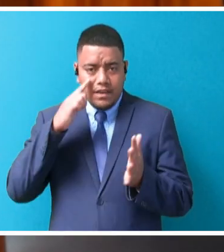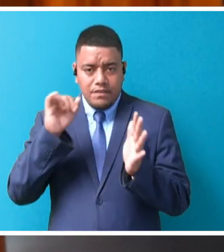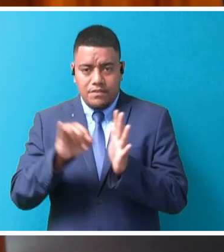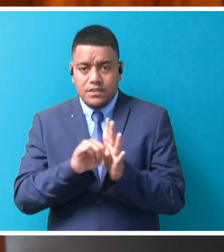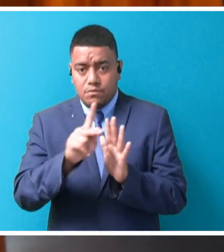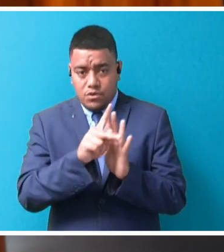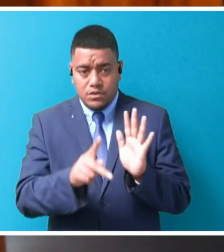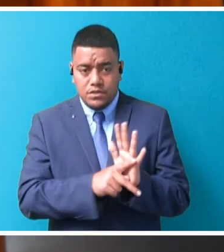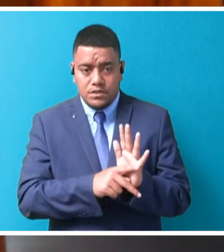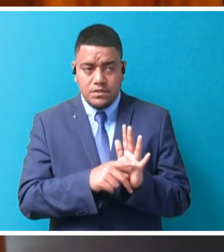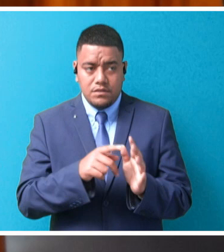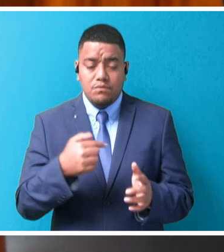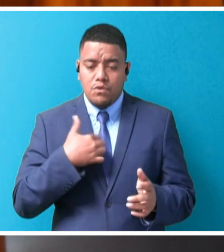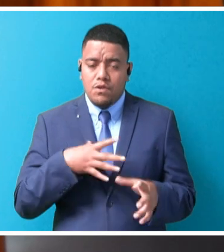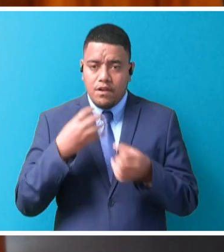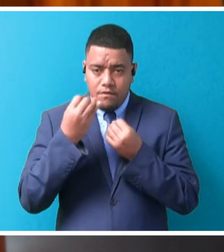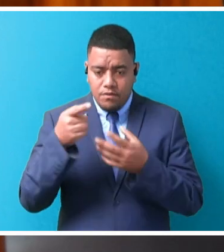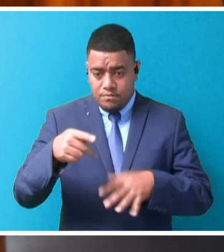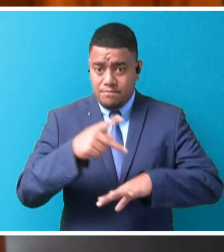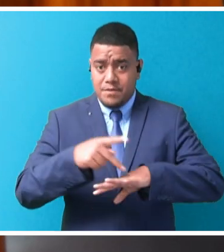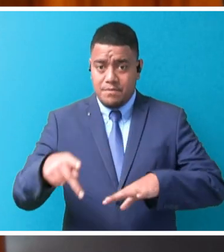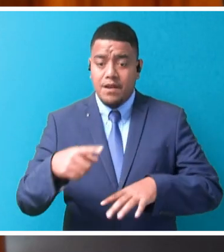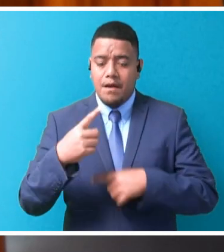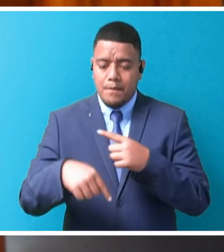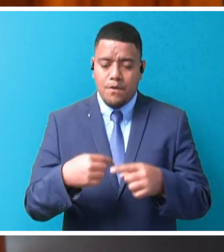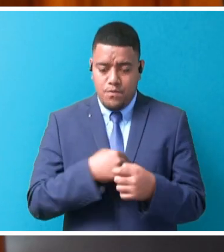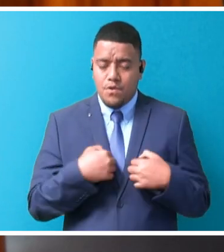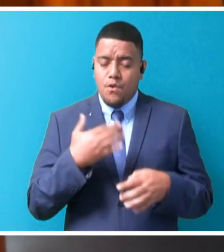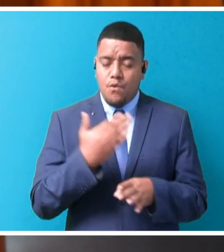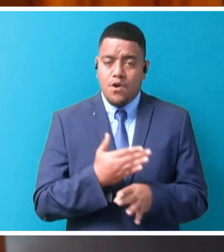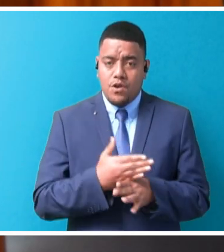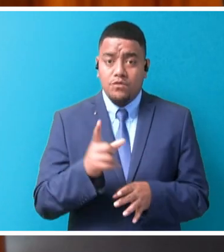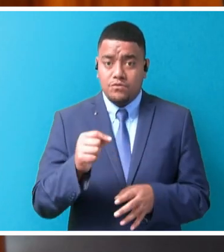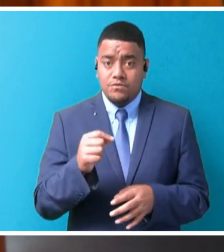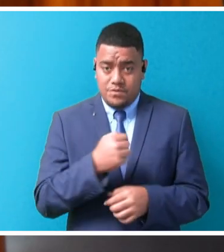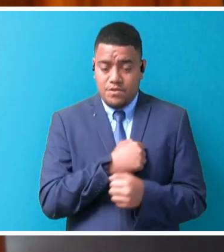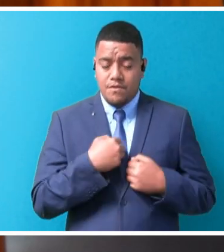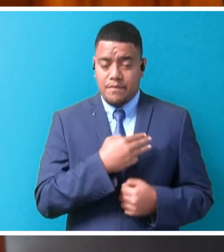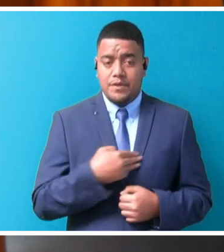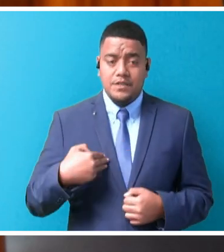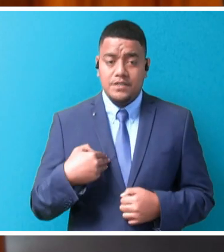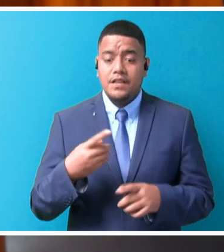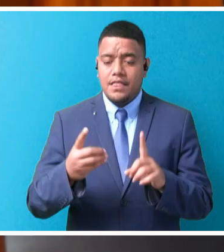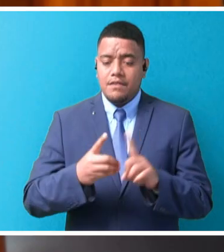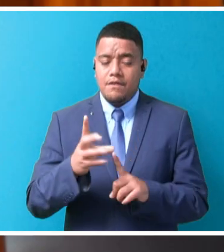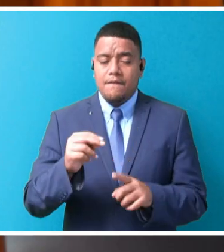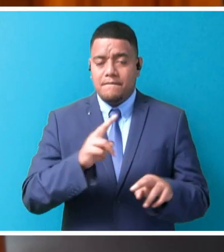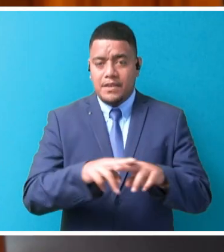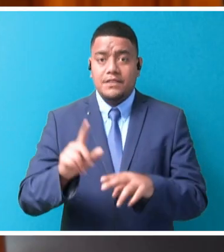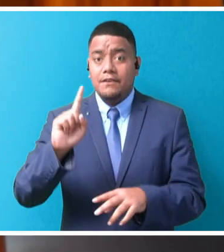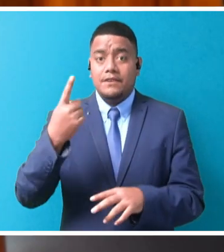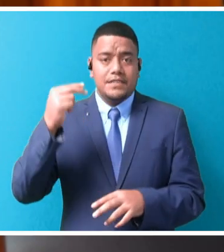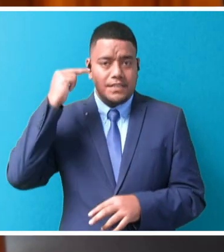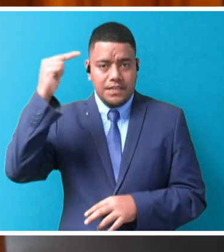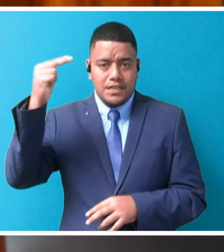to inform this august House about the work spearheaded by the Ministry in leading the development of Fiji's first ever National